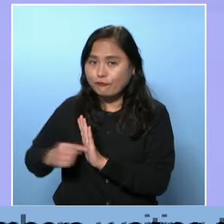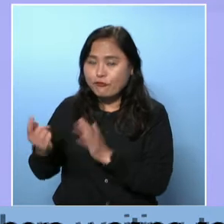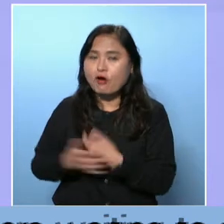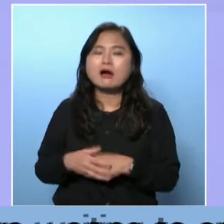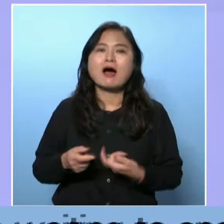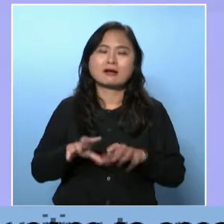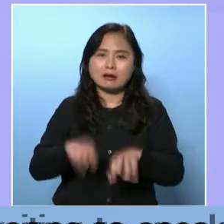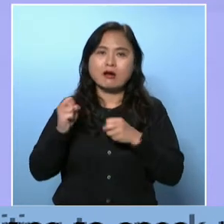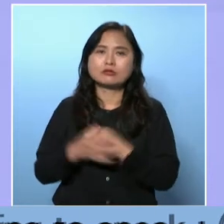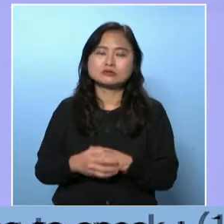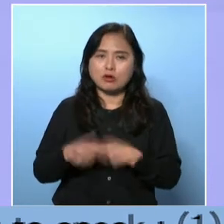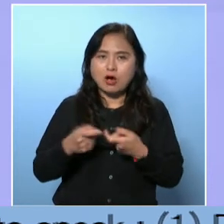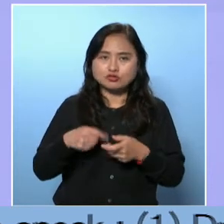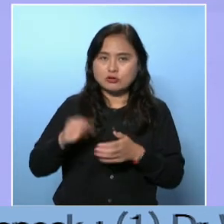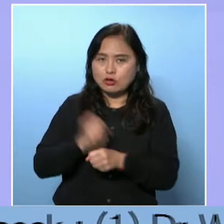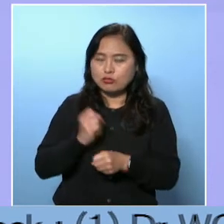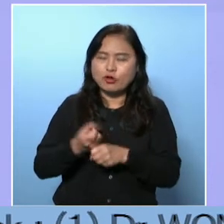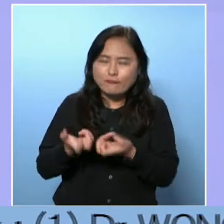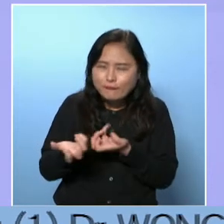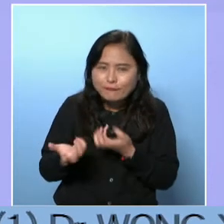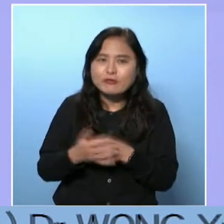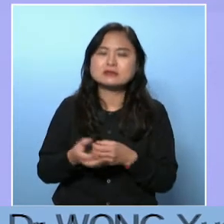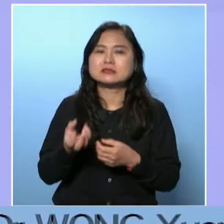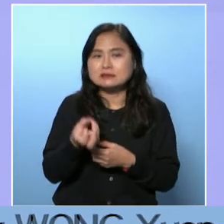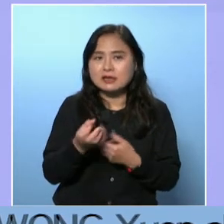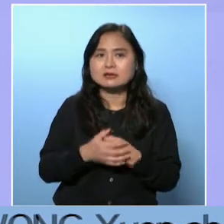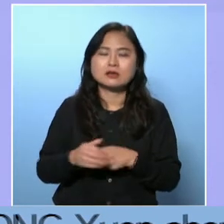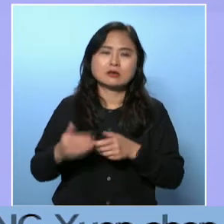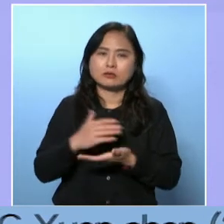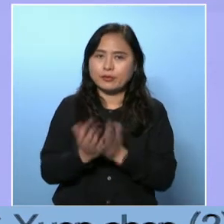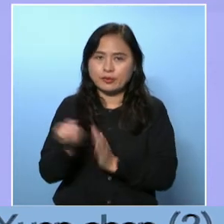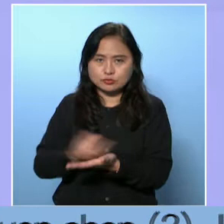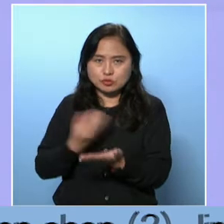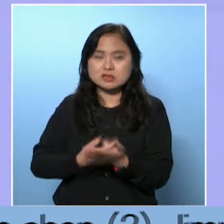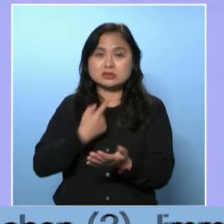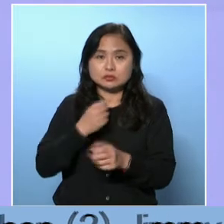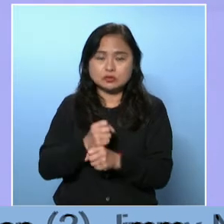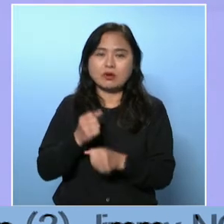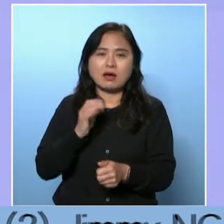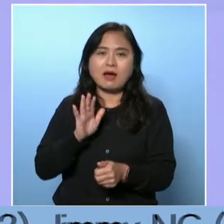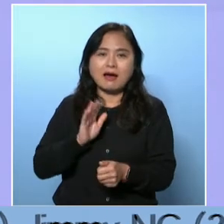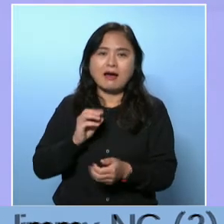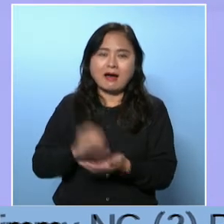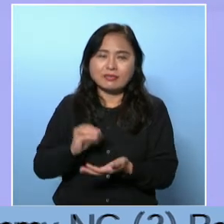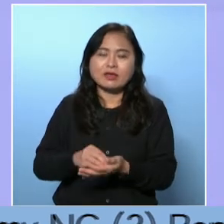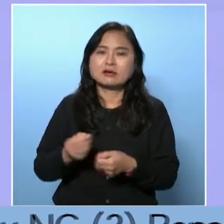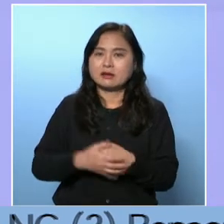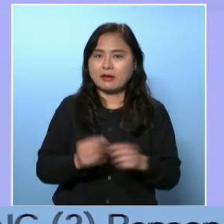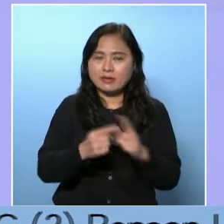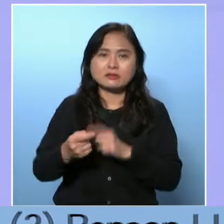fight against the epidemic. And we should take all necessary measures to ensure